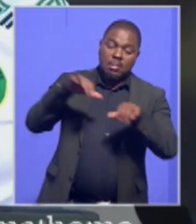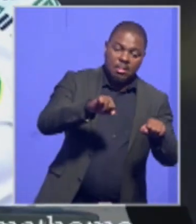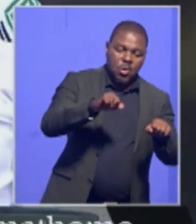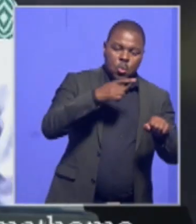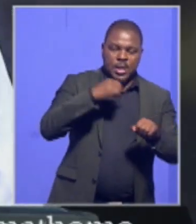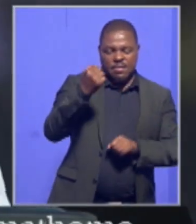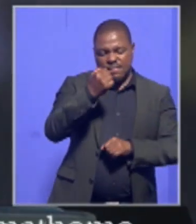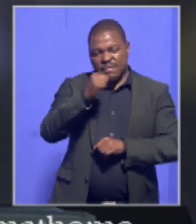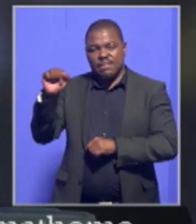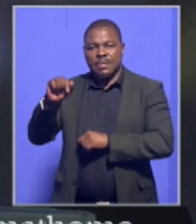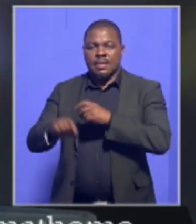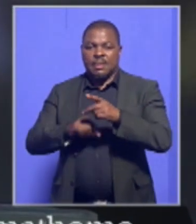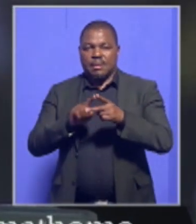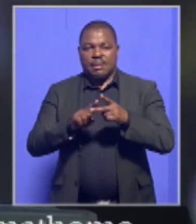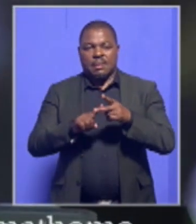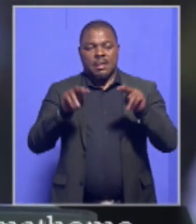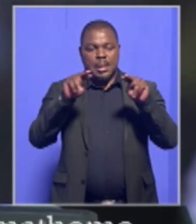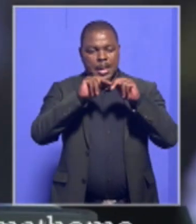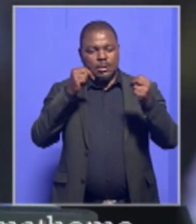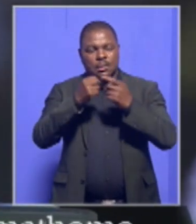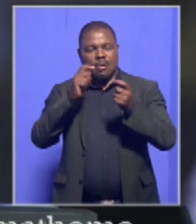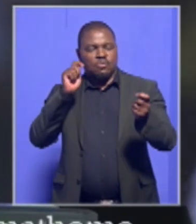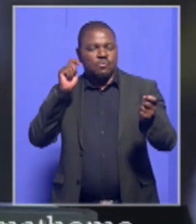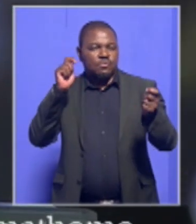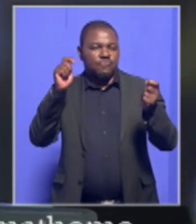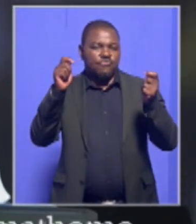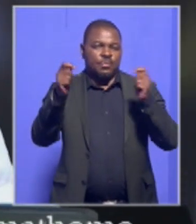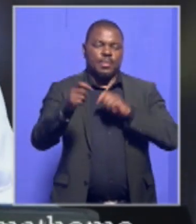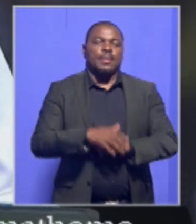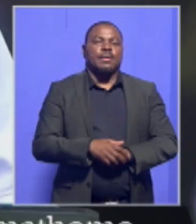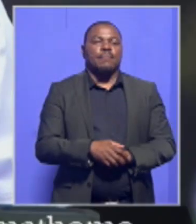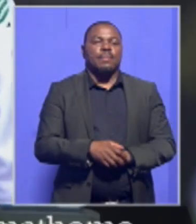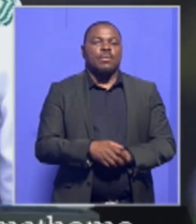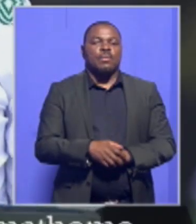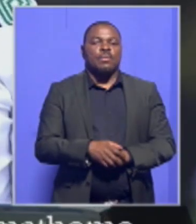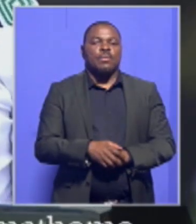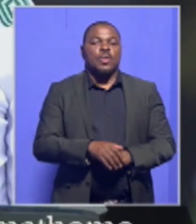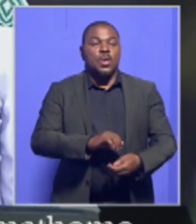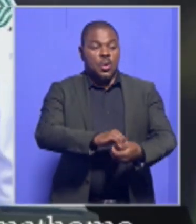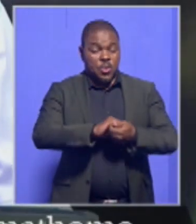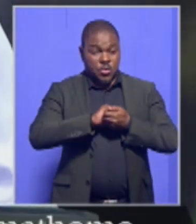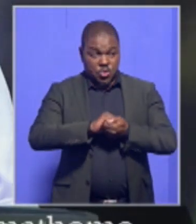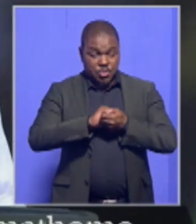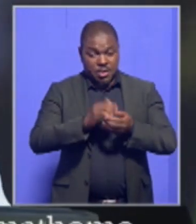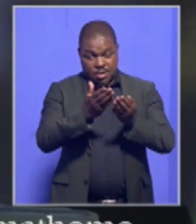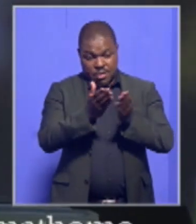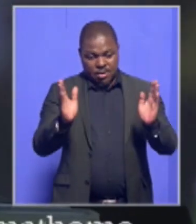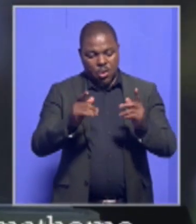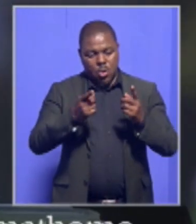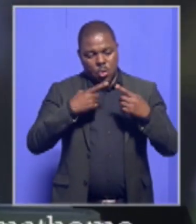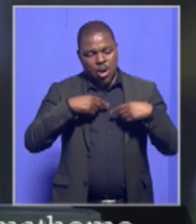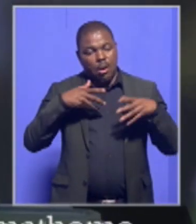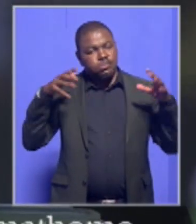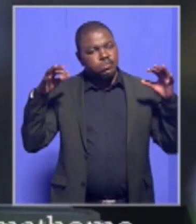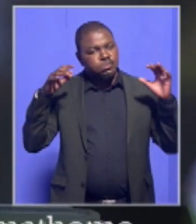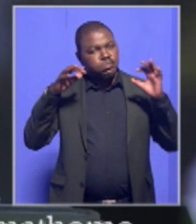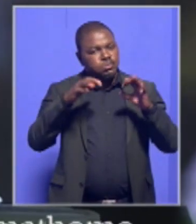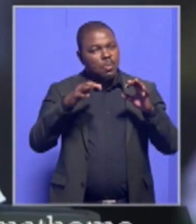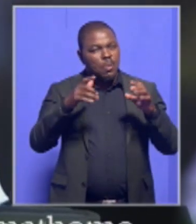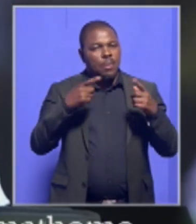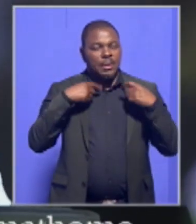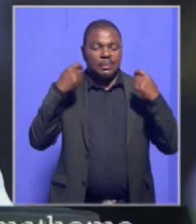A vision for national revolution. Comrades, as we gather to celebrate the